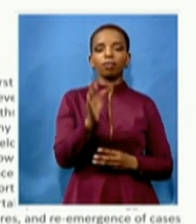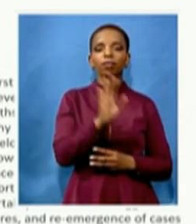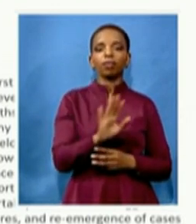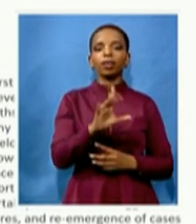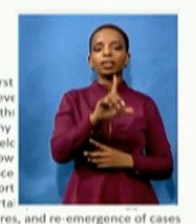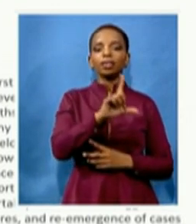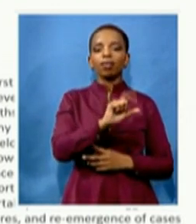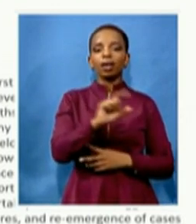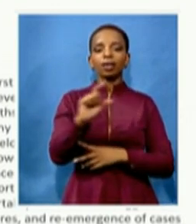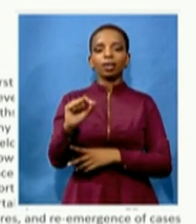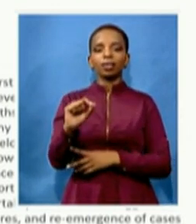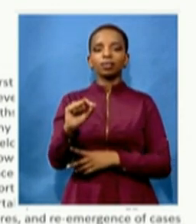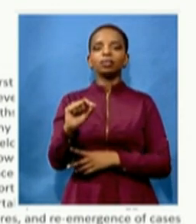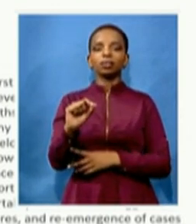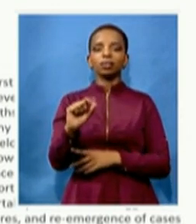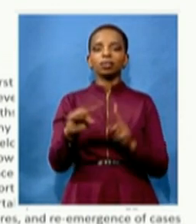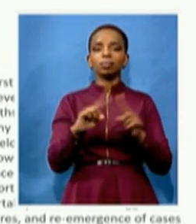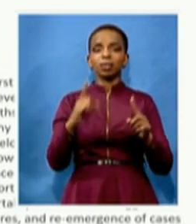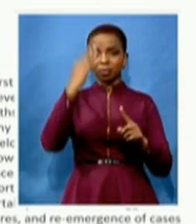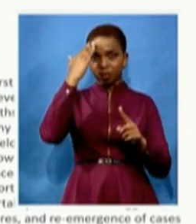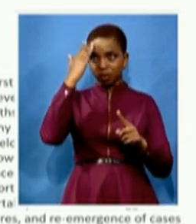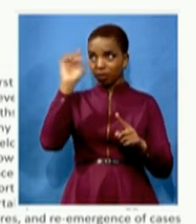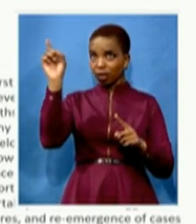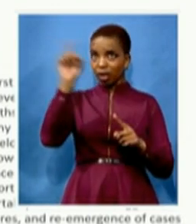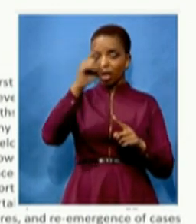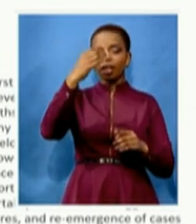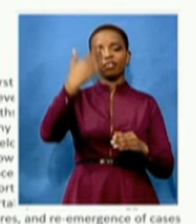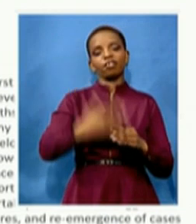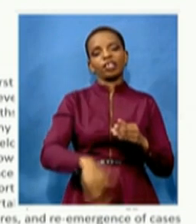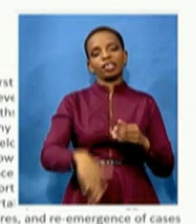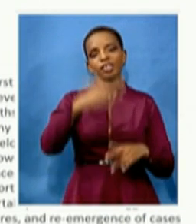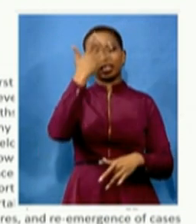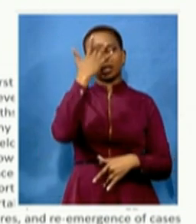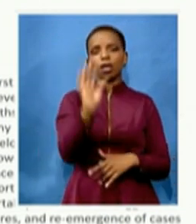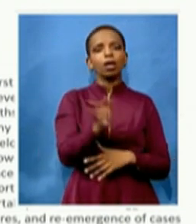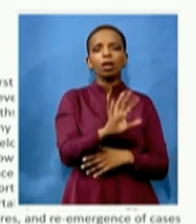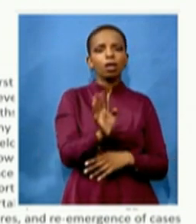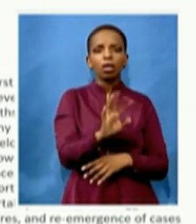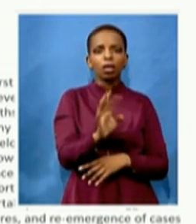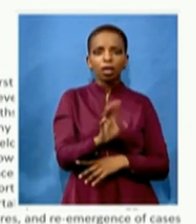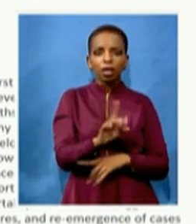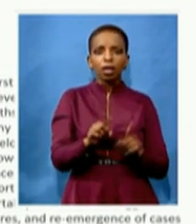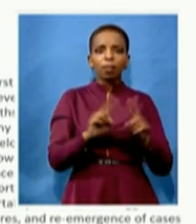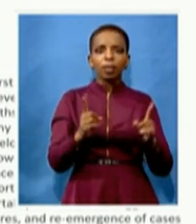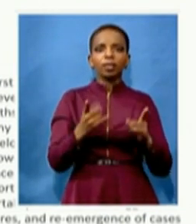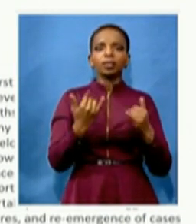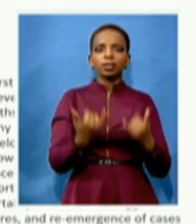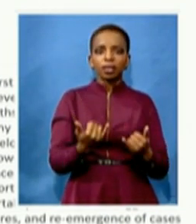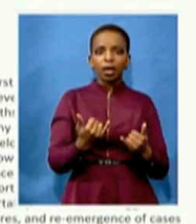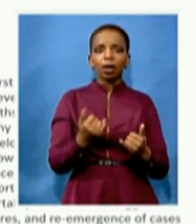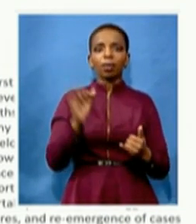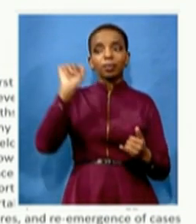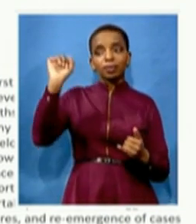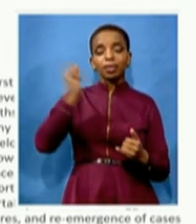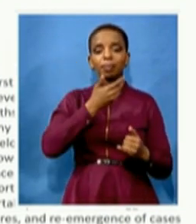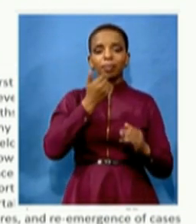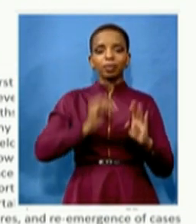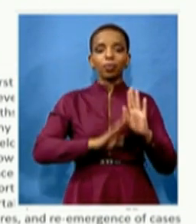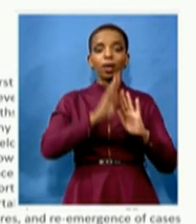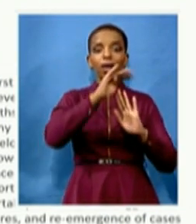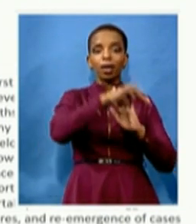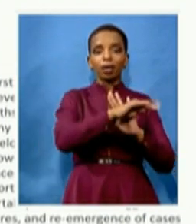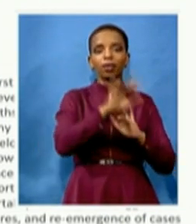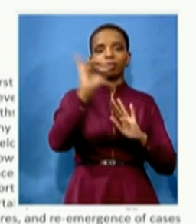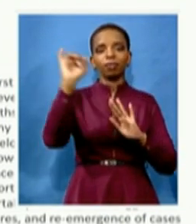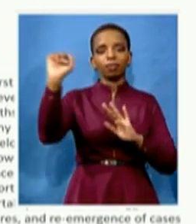there yet, they have turned the corner, at least for this first wave, and the death rates are starting to plateau. So why would we expect South Africa to